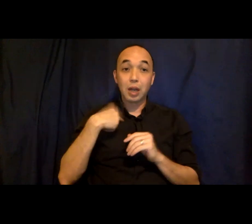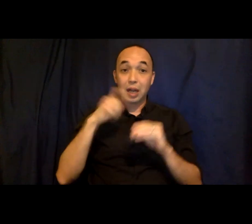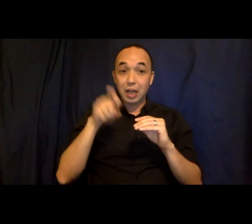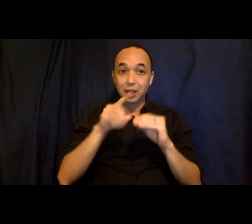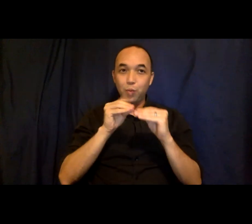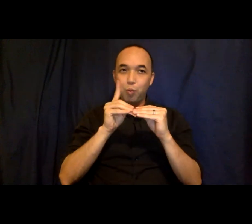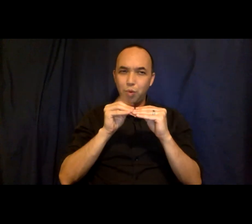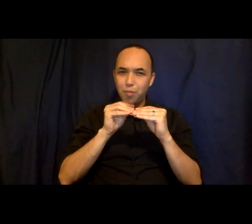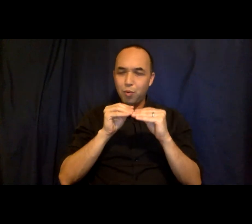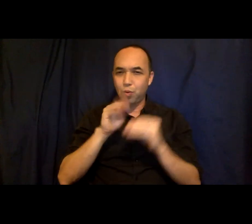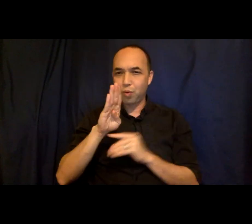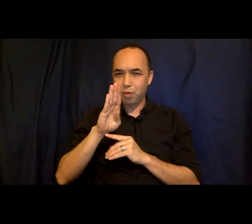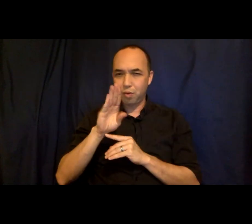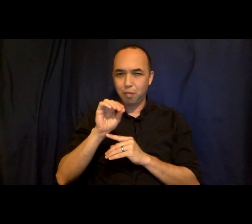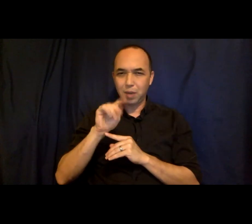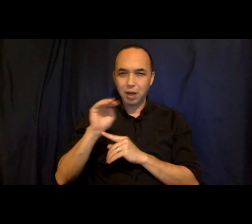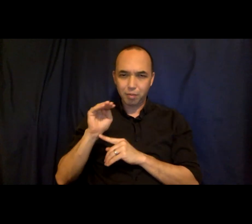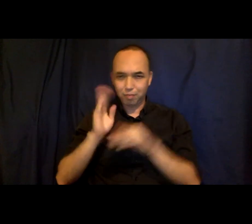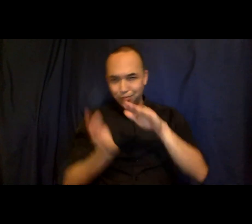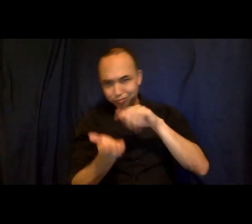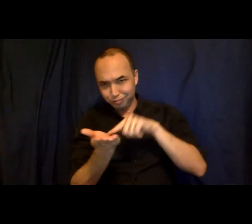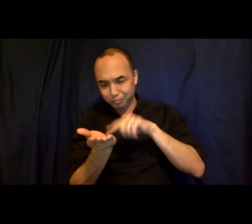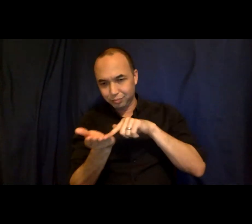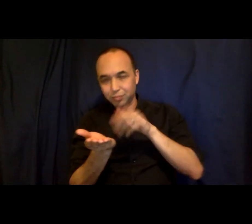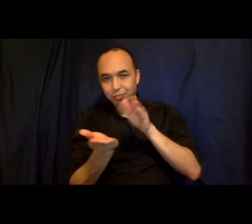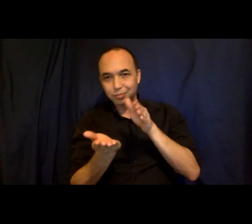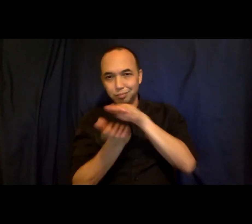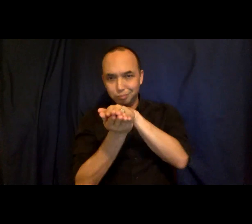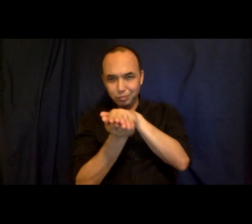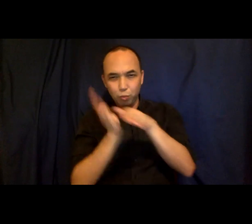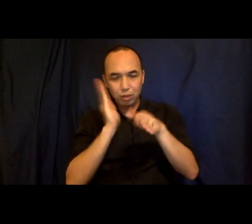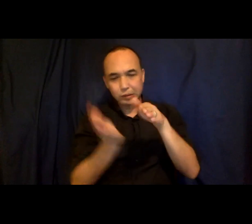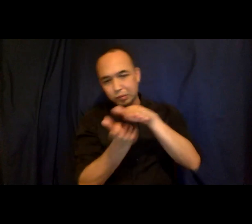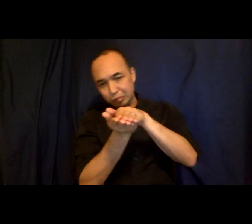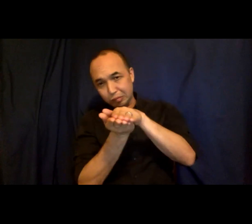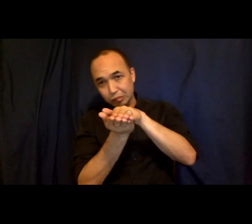bottom here. Get this going.